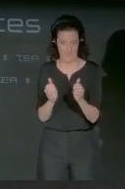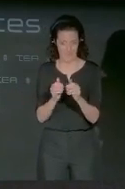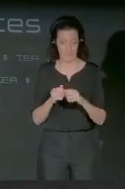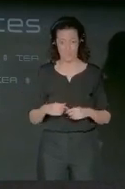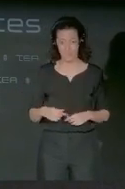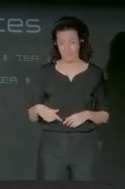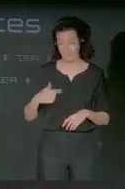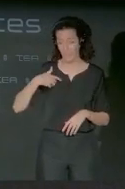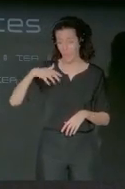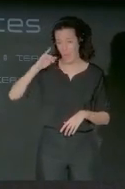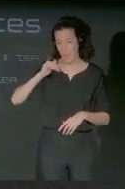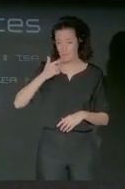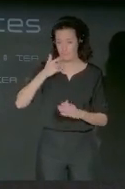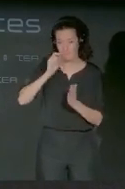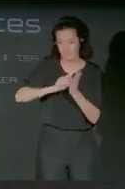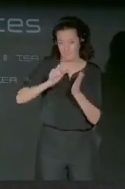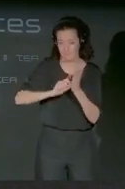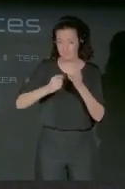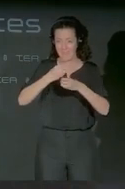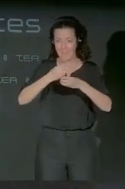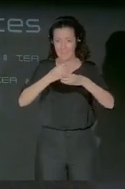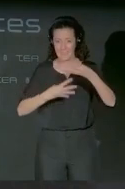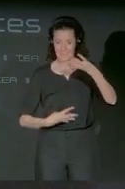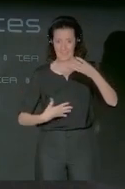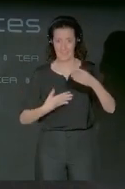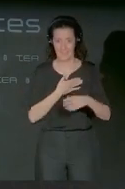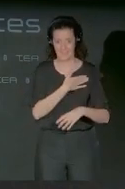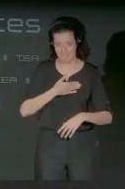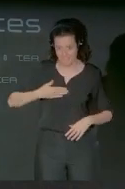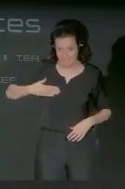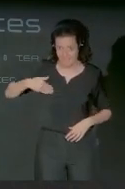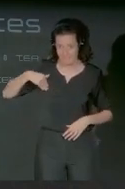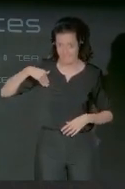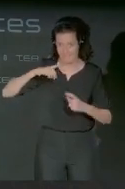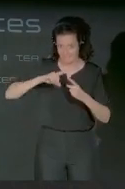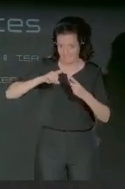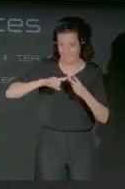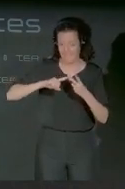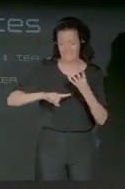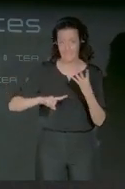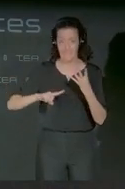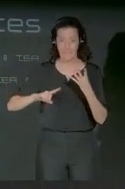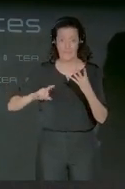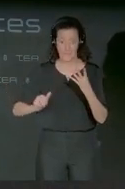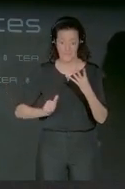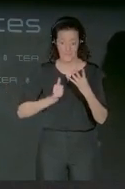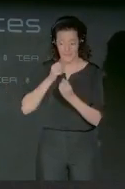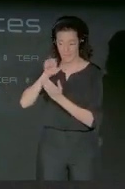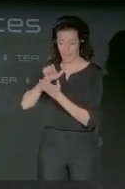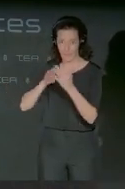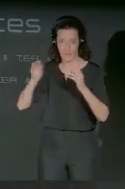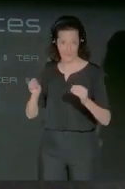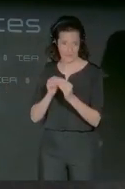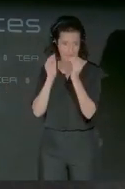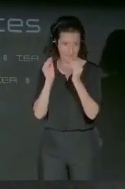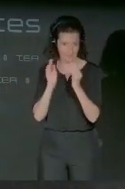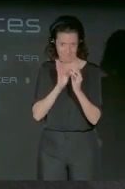hopefully it matches what's in the report. The first one is on my list is as I mentioned before, the need for